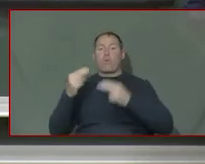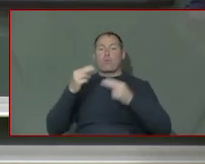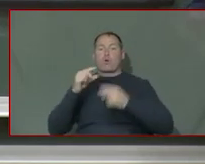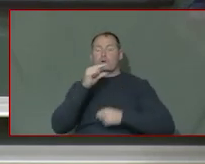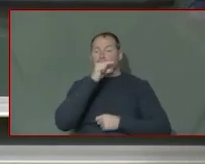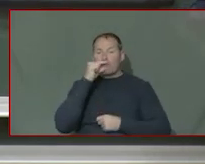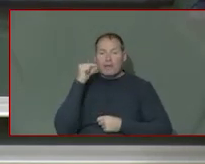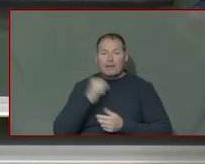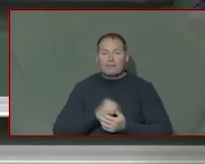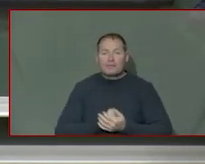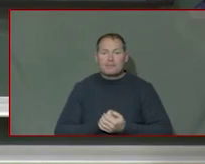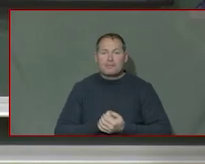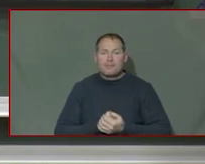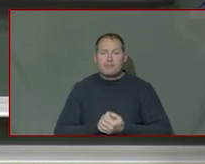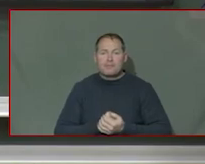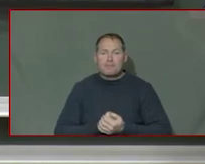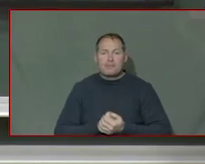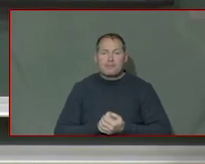what?